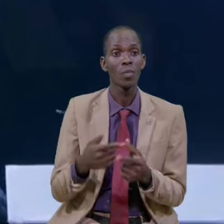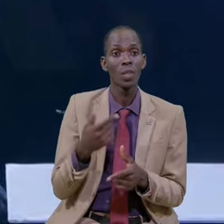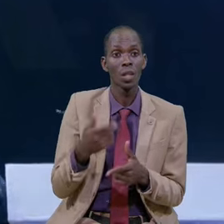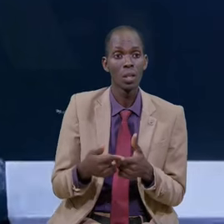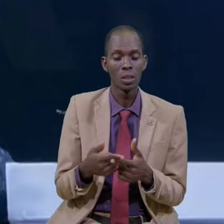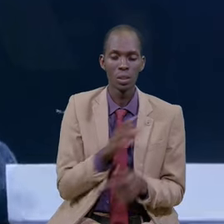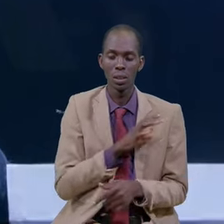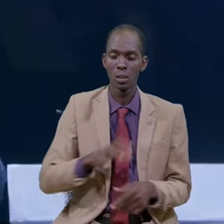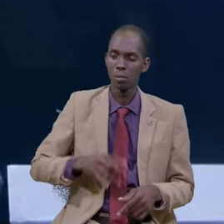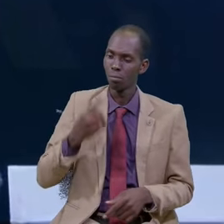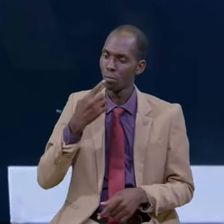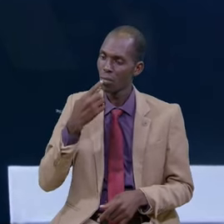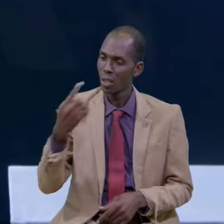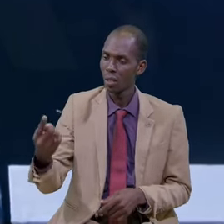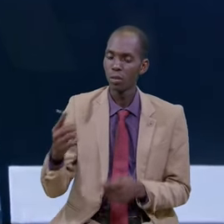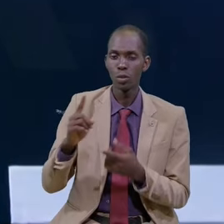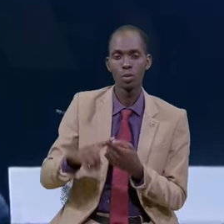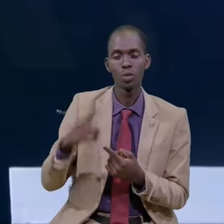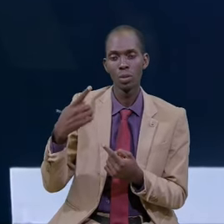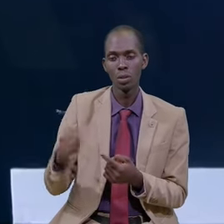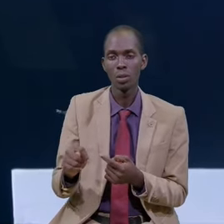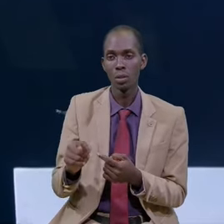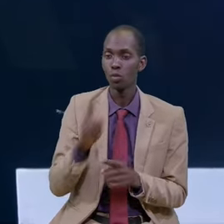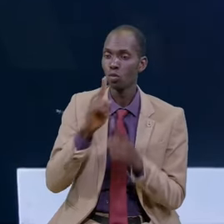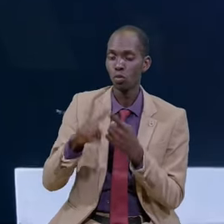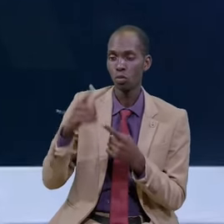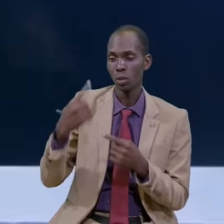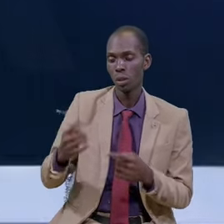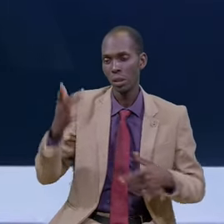says unto the sick of the